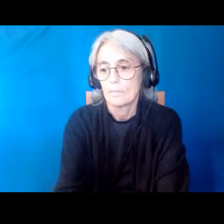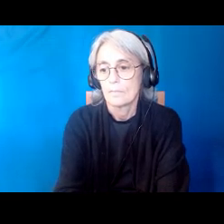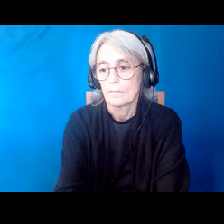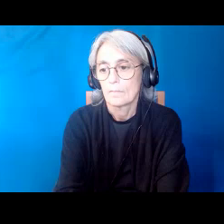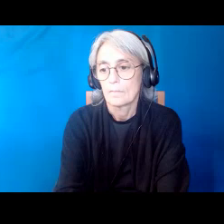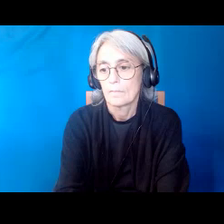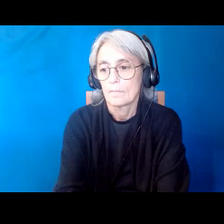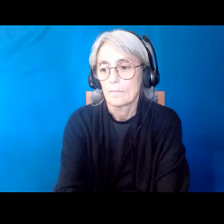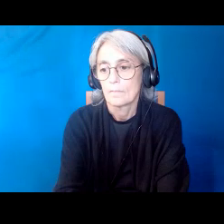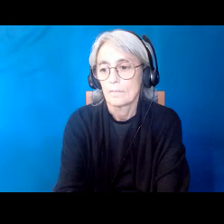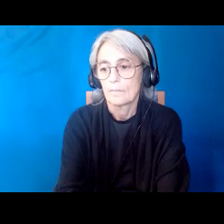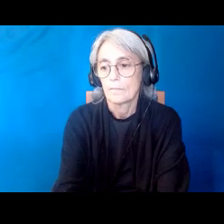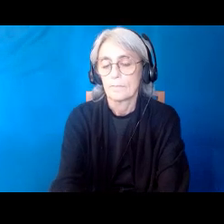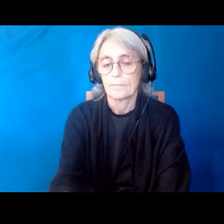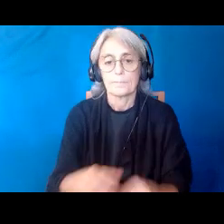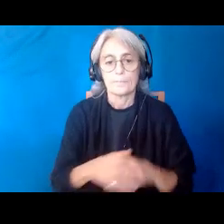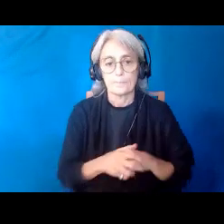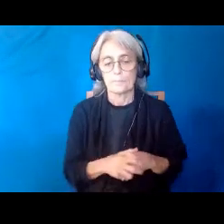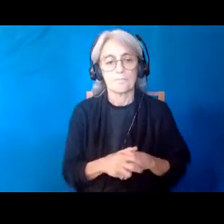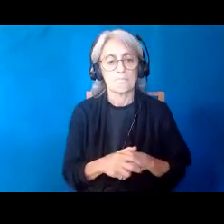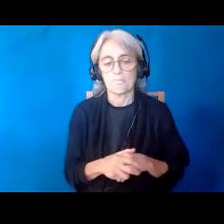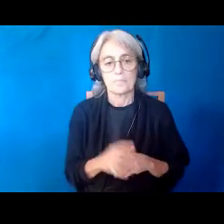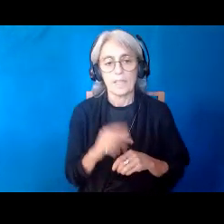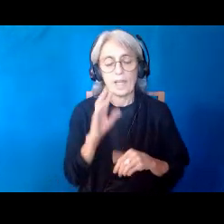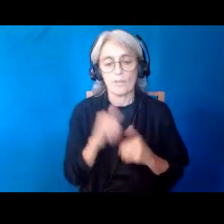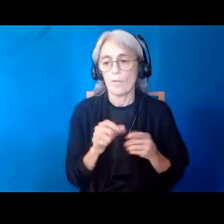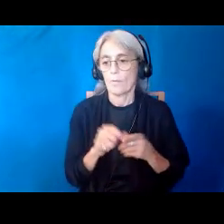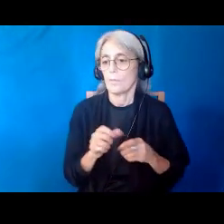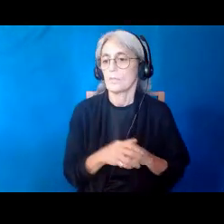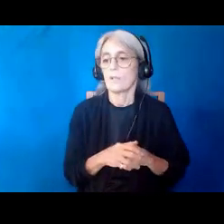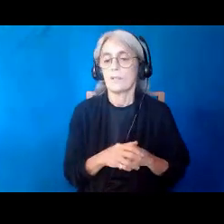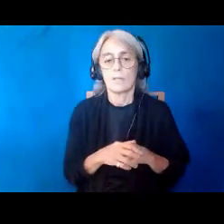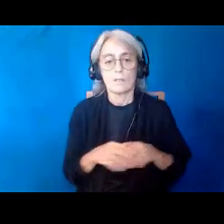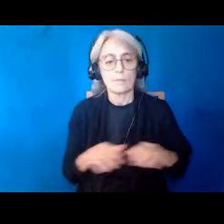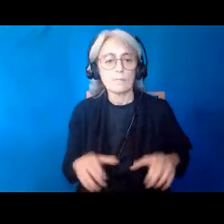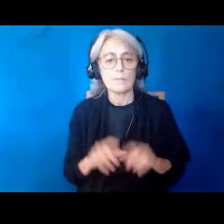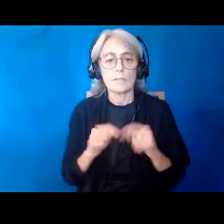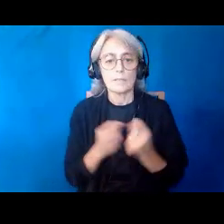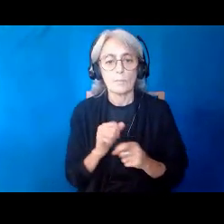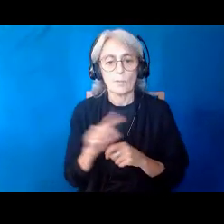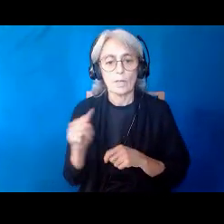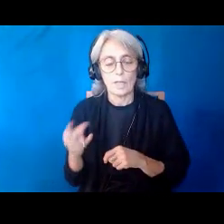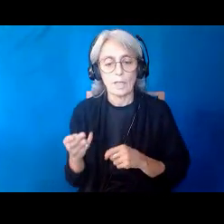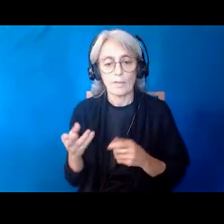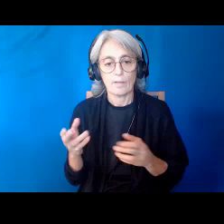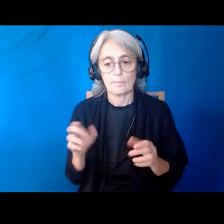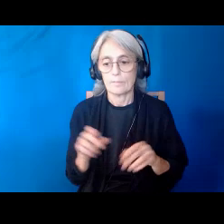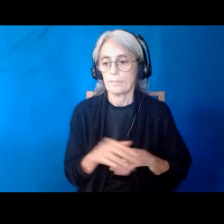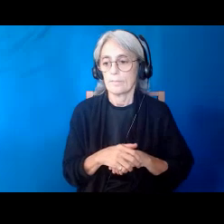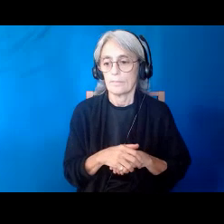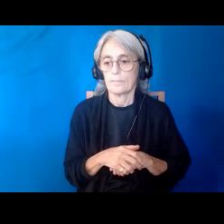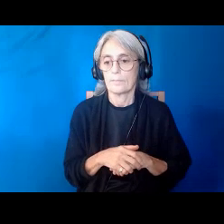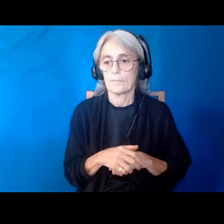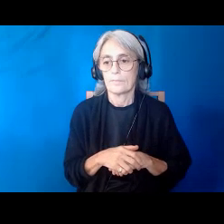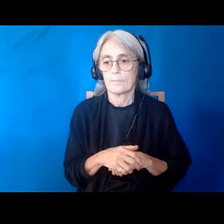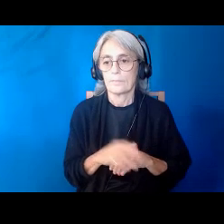your mobilizations and the teamwork, Keith, honestly, sincerely. So mission driven and at the spear